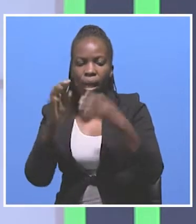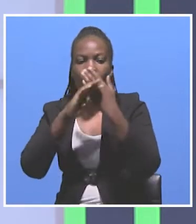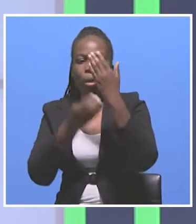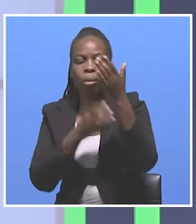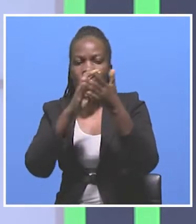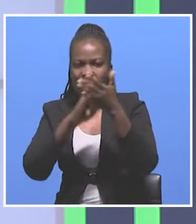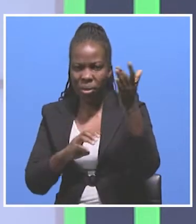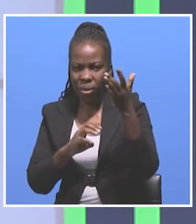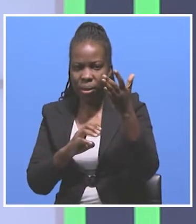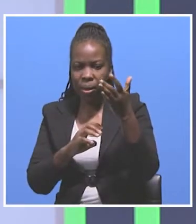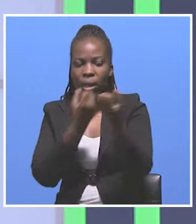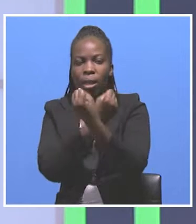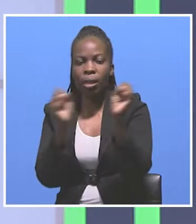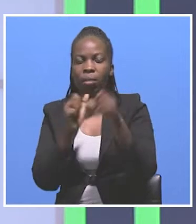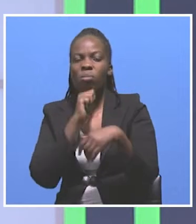one,